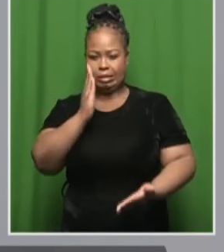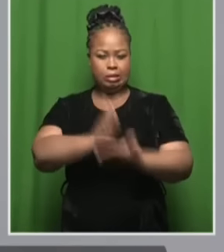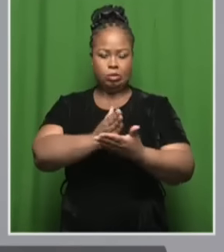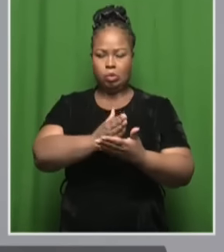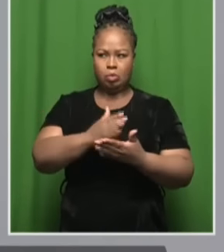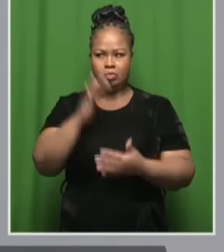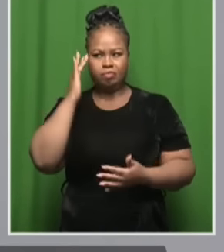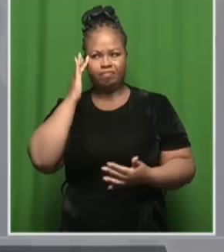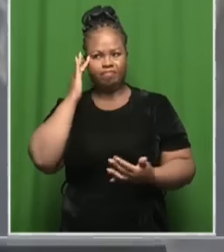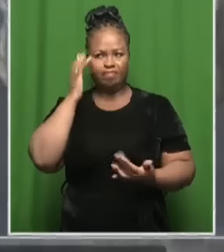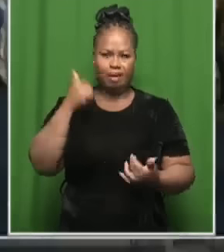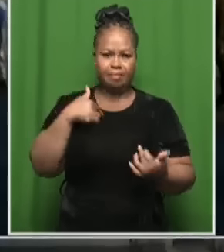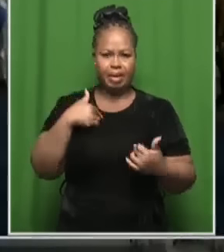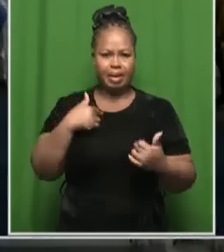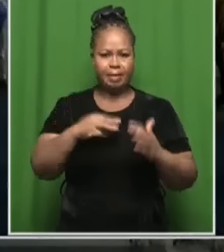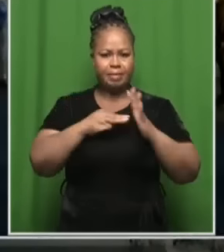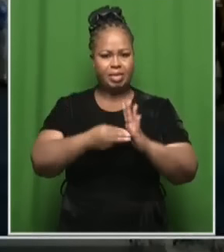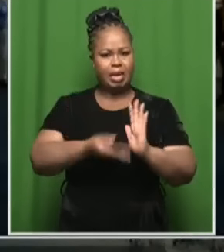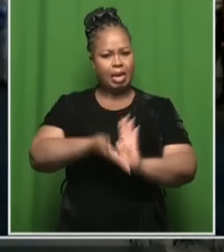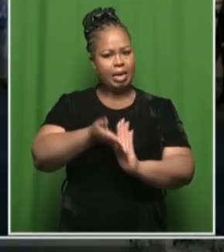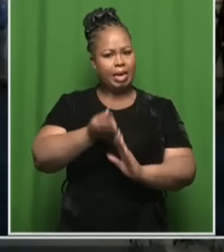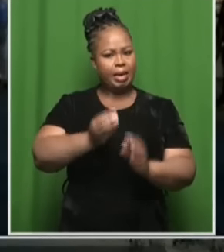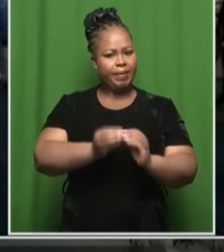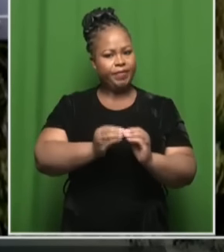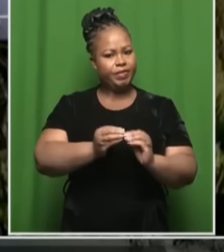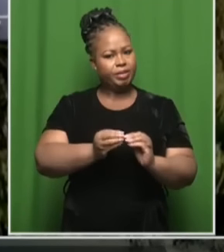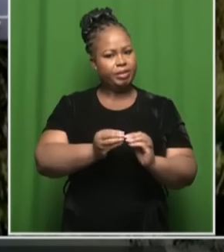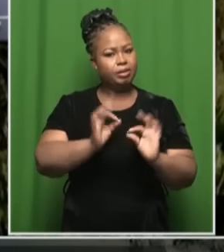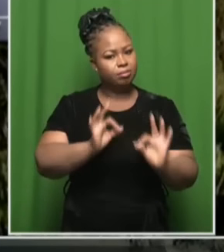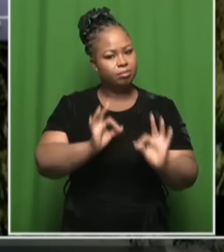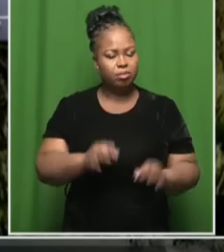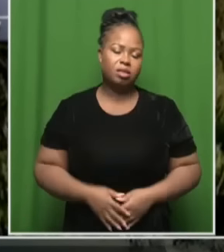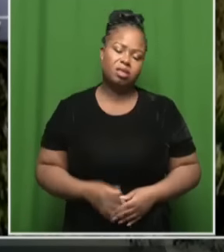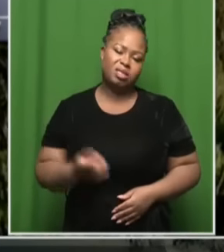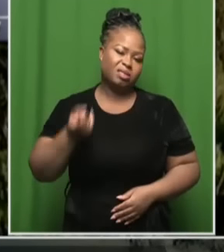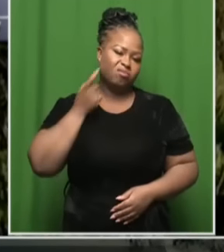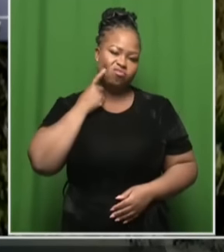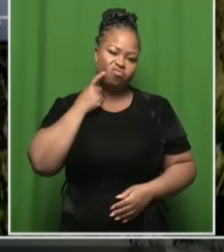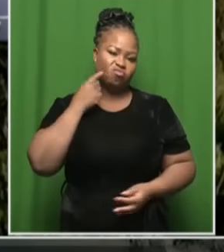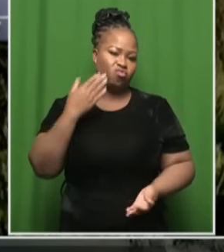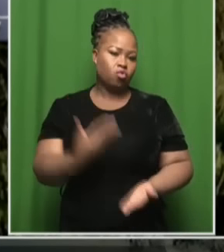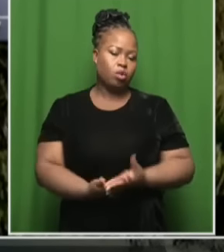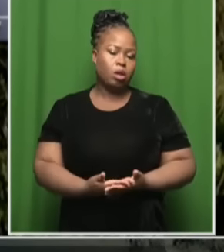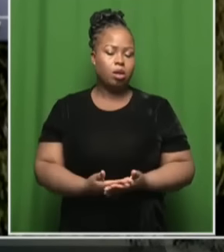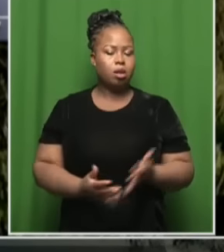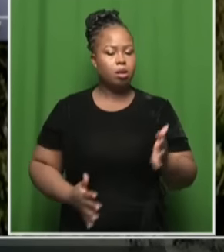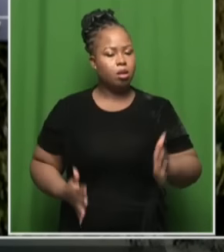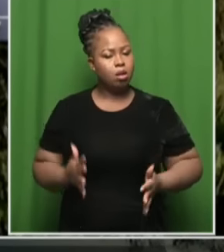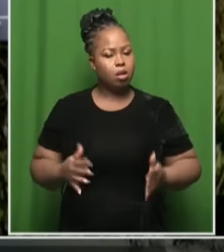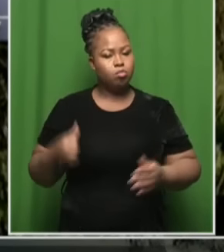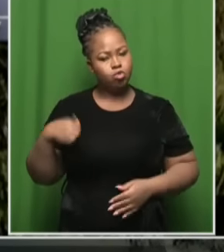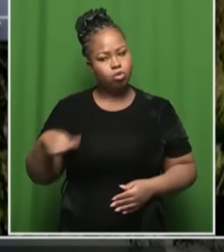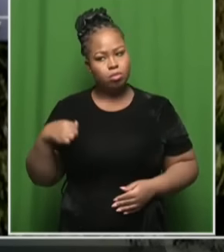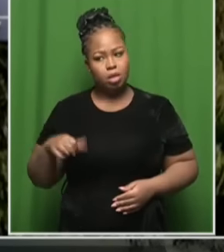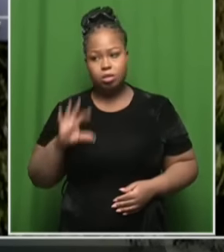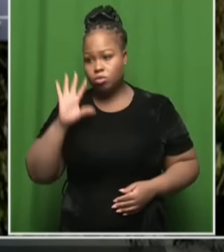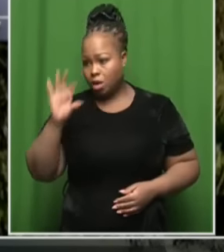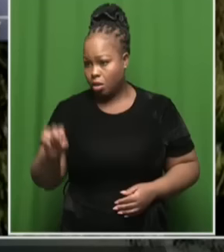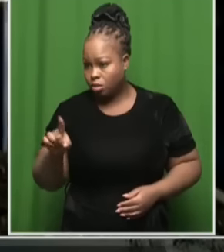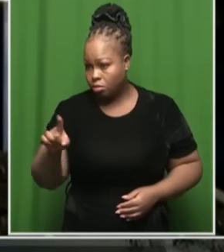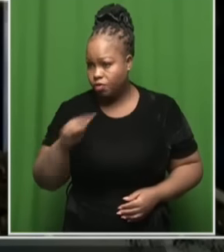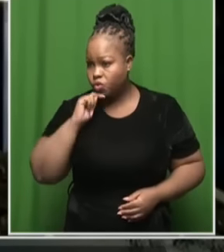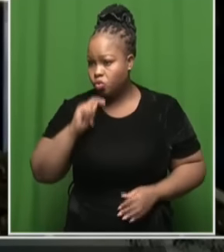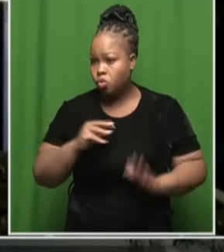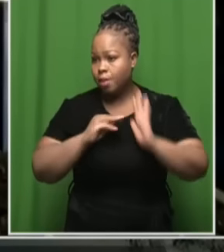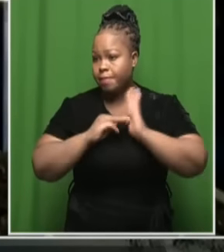whether his or her meter is upgraded, it's so easy, Sakina. The customer should go to the municipalities and inquire if his or her meter